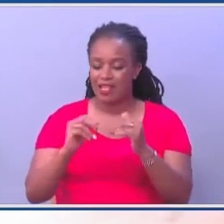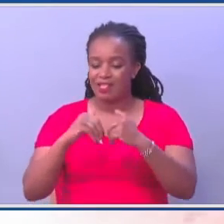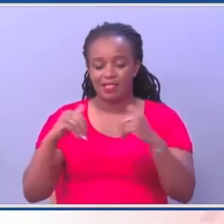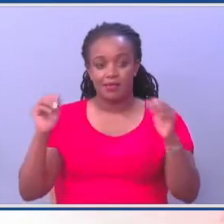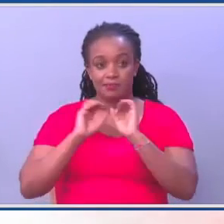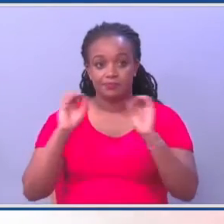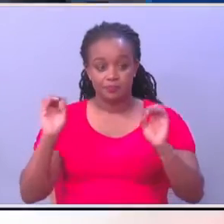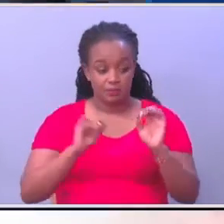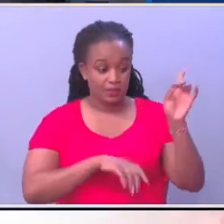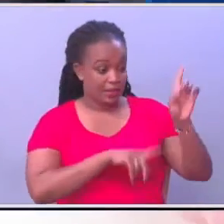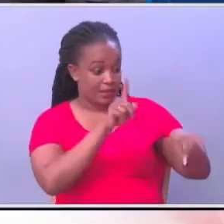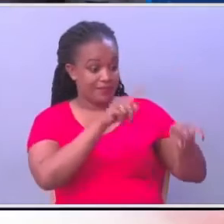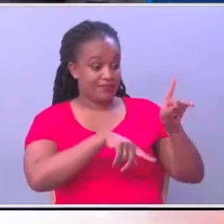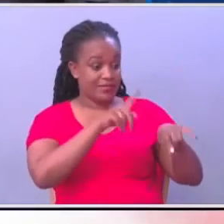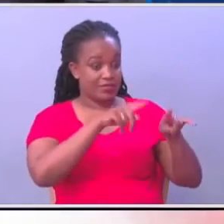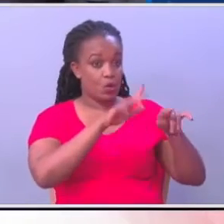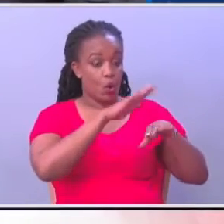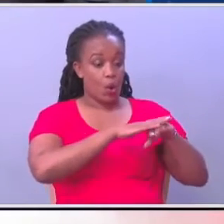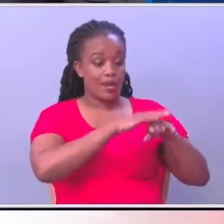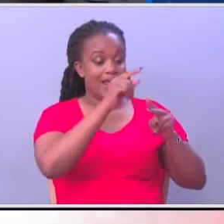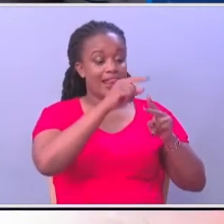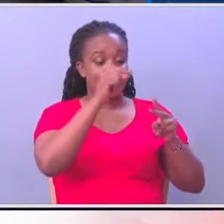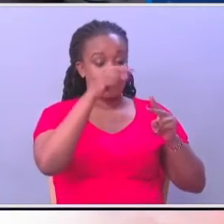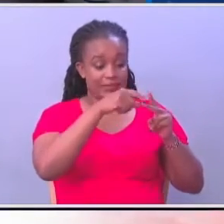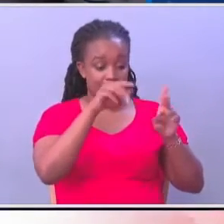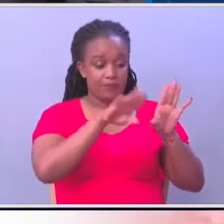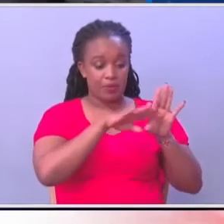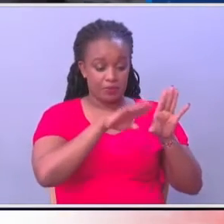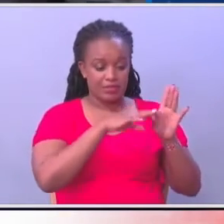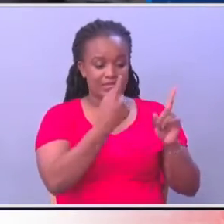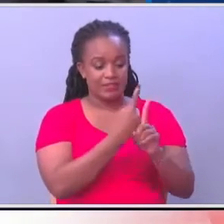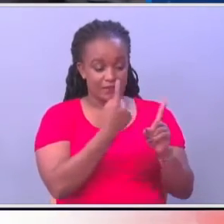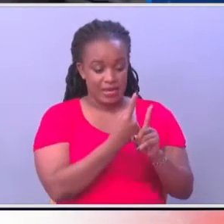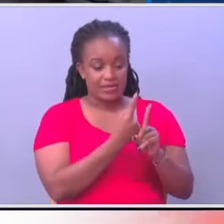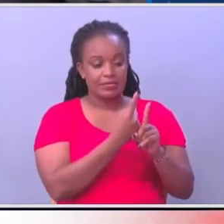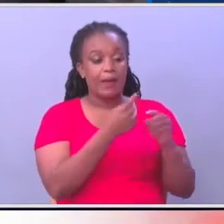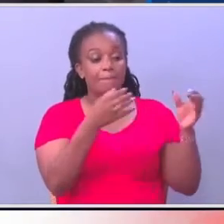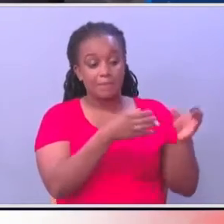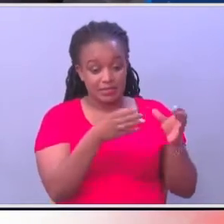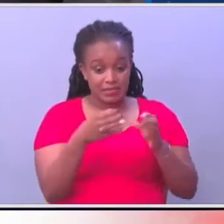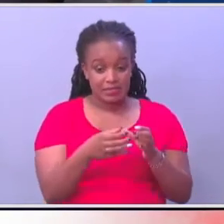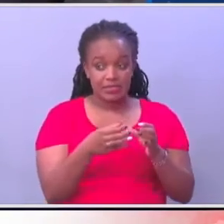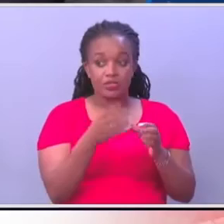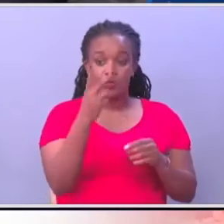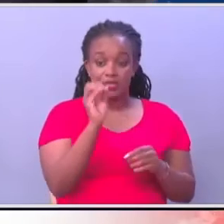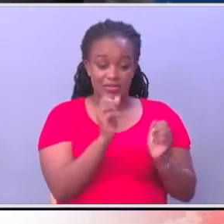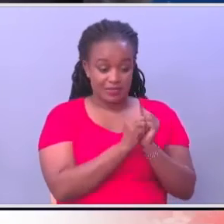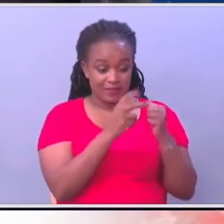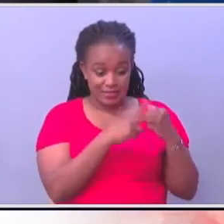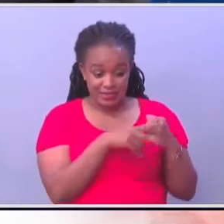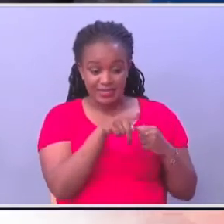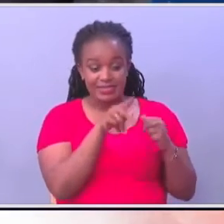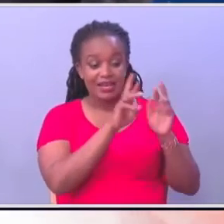the diversity in terms of elected members on different parties. No, in the 2017 election, that is the region that